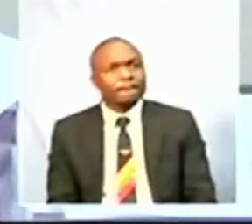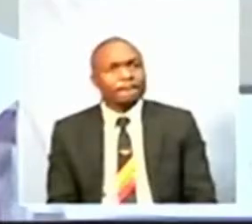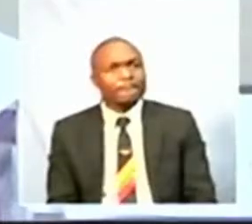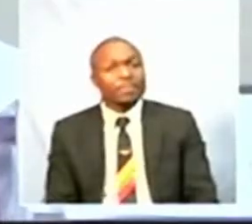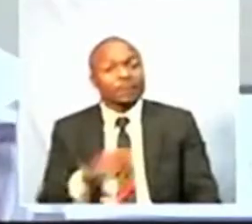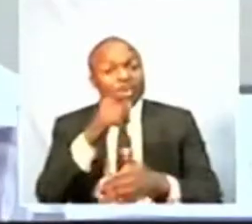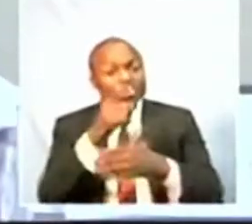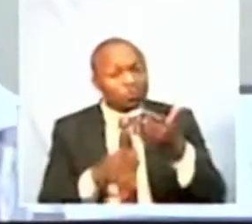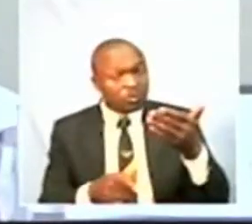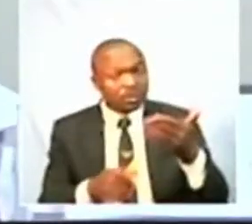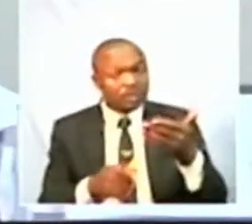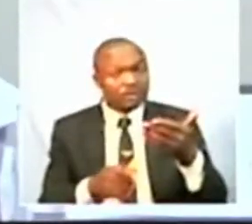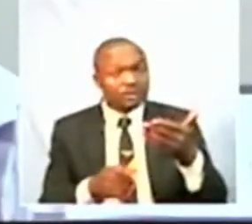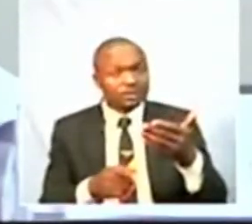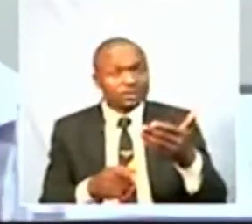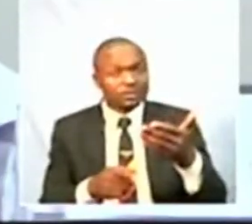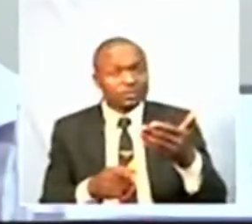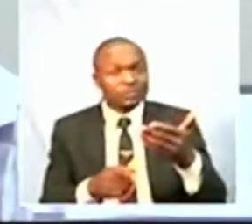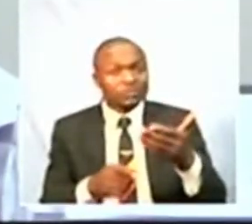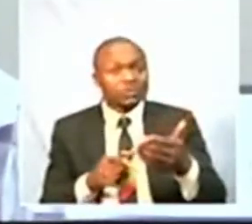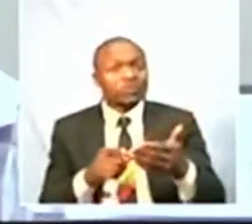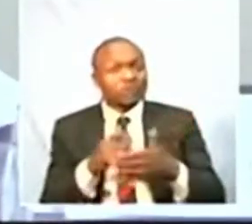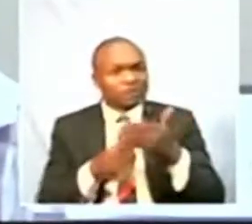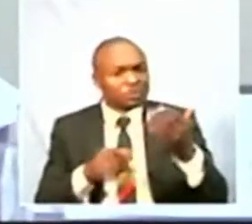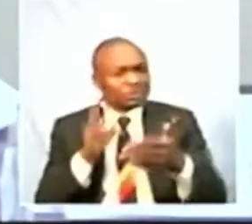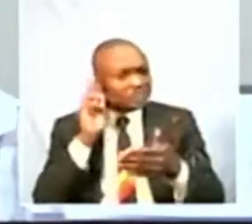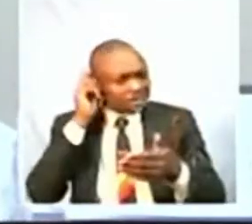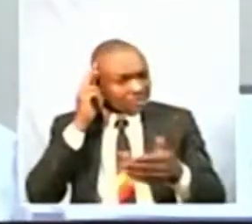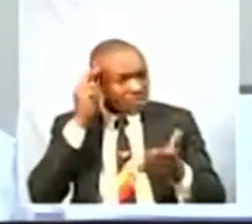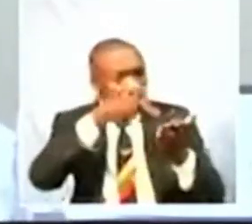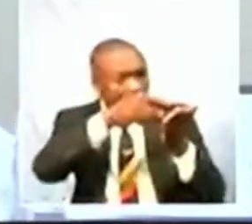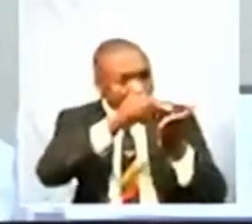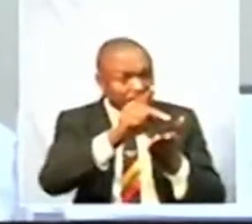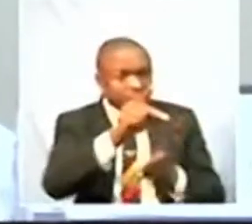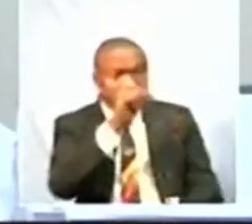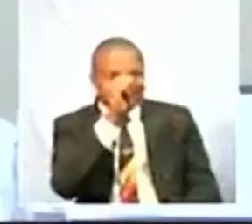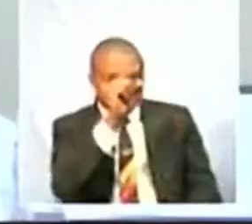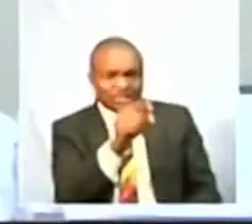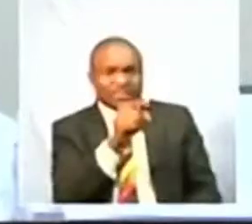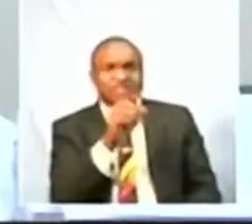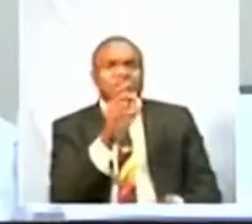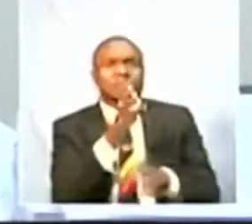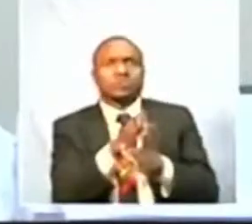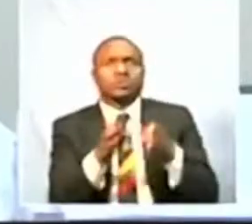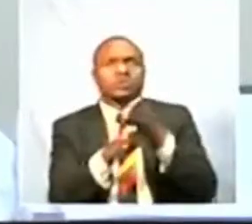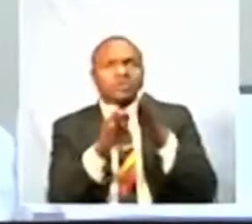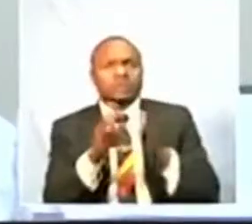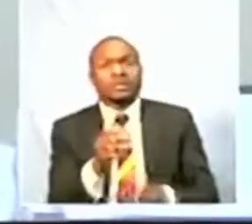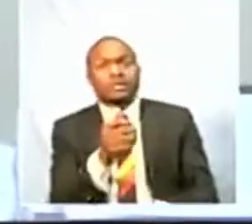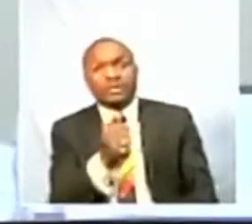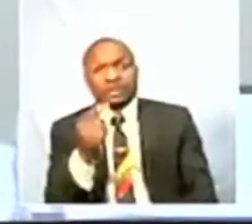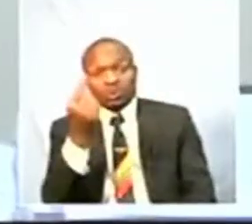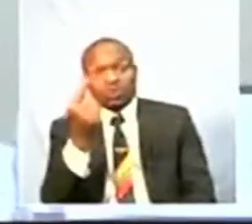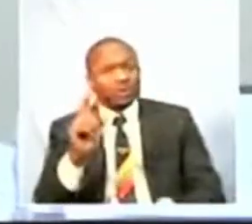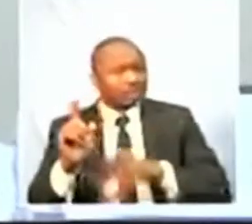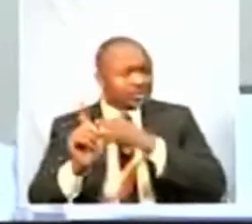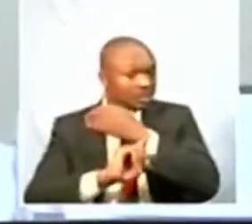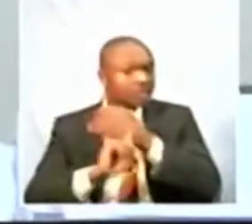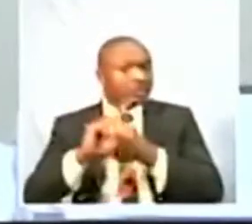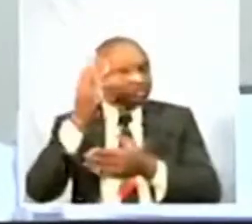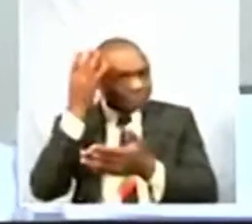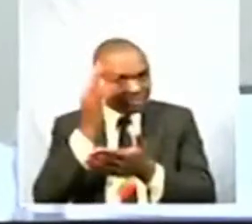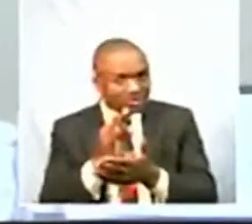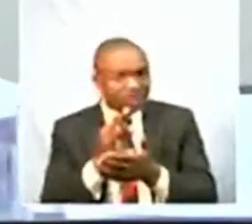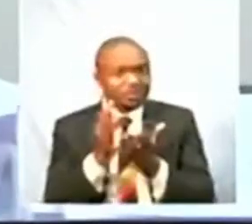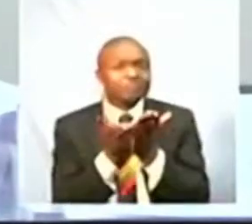What was the basis of paying this contractor this money? The other one, town clerk, is